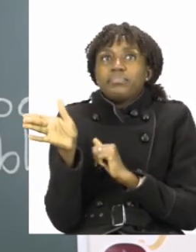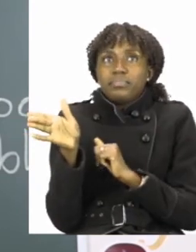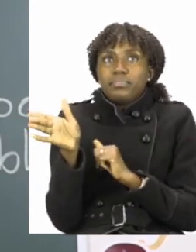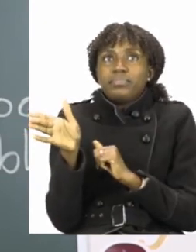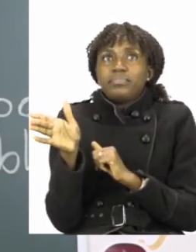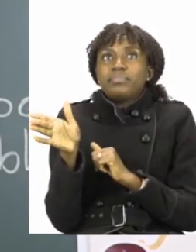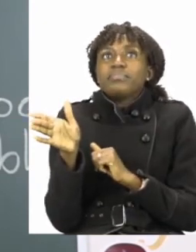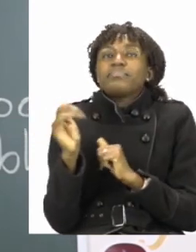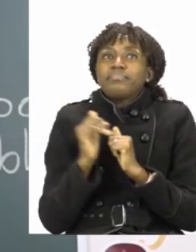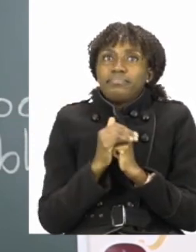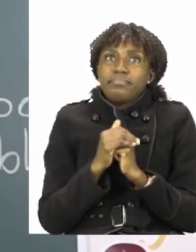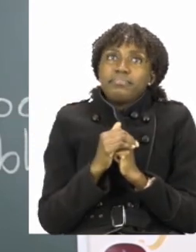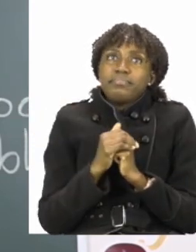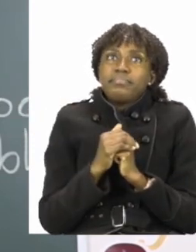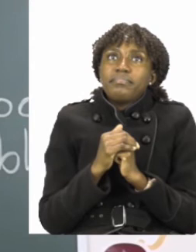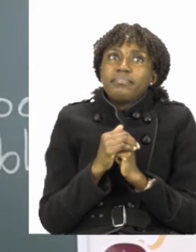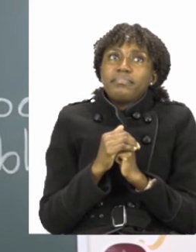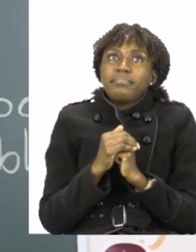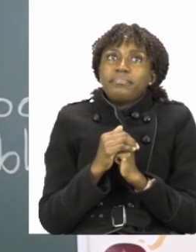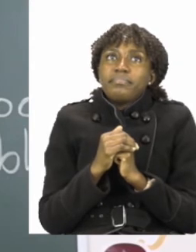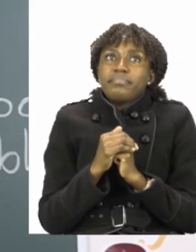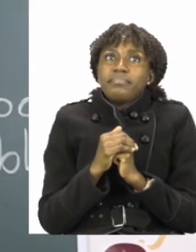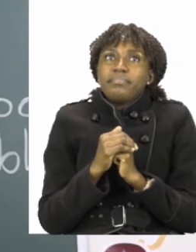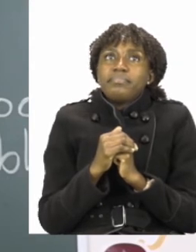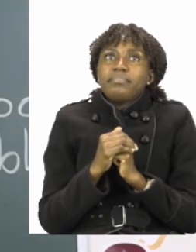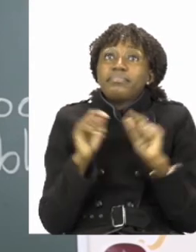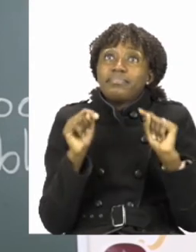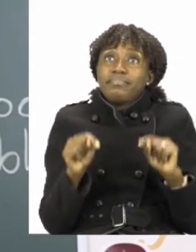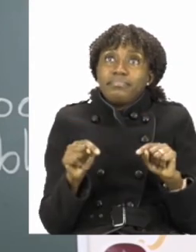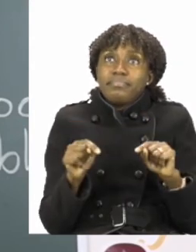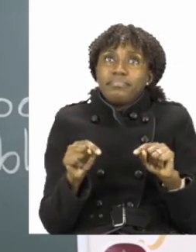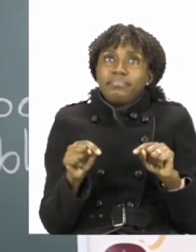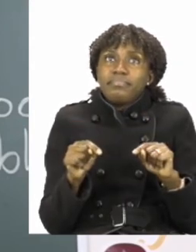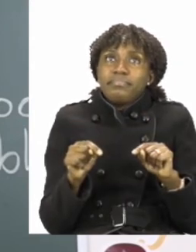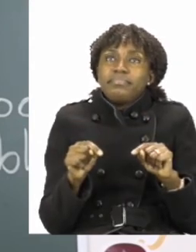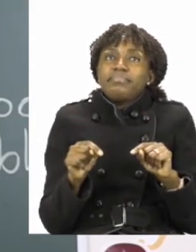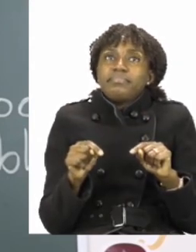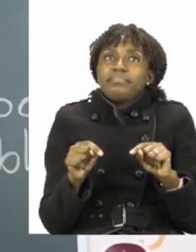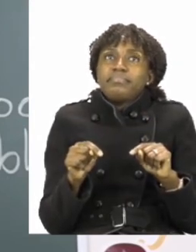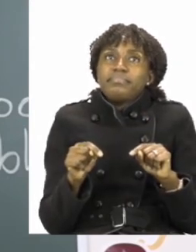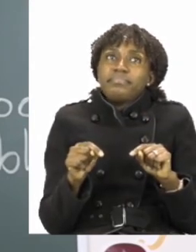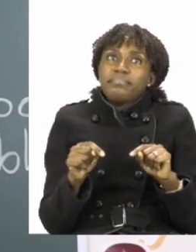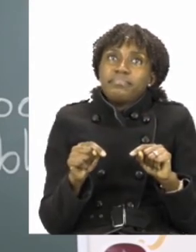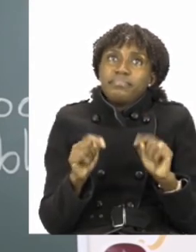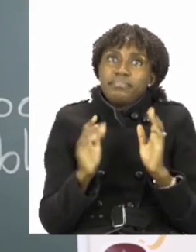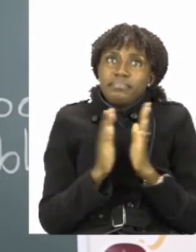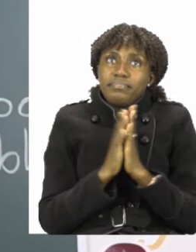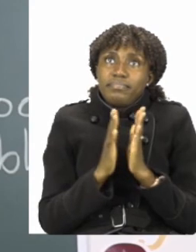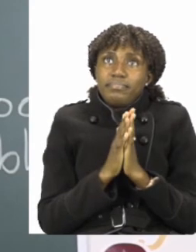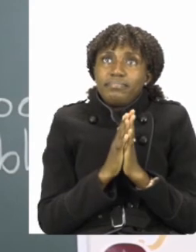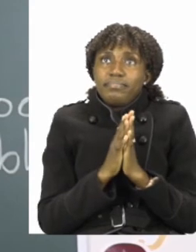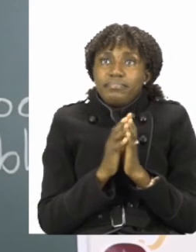that becomes a hand span. So now with our hand span, I want you to measure